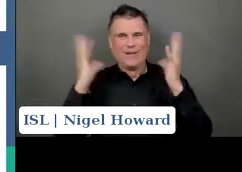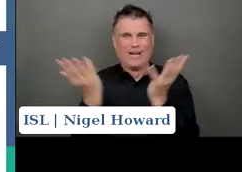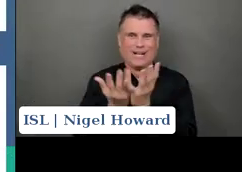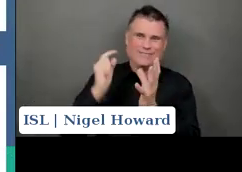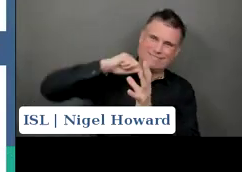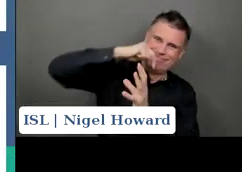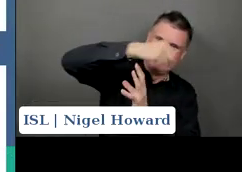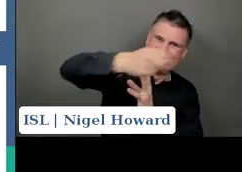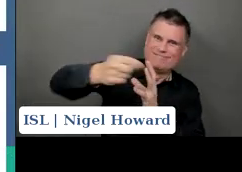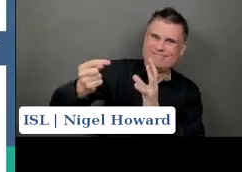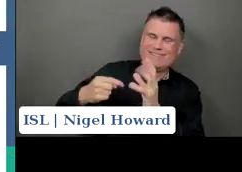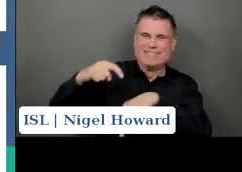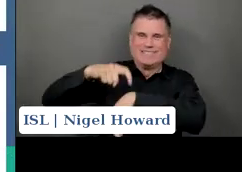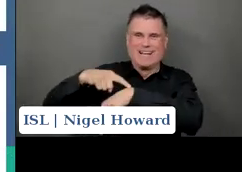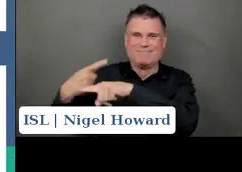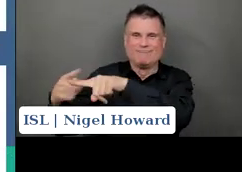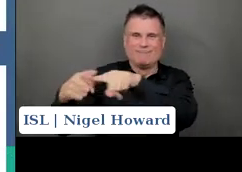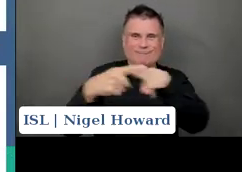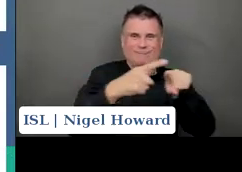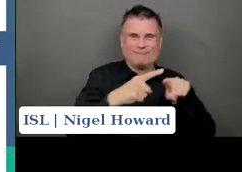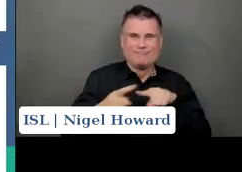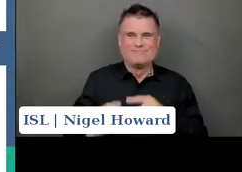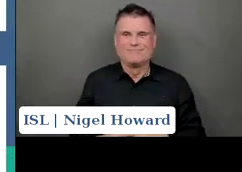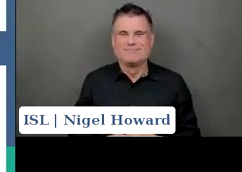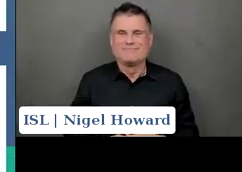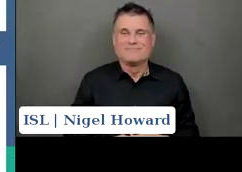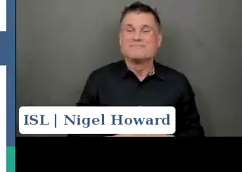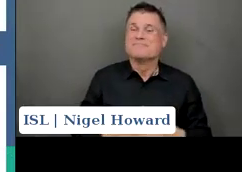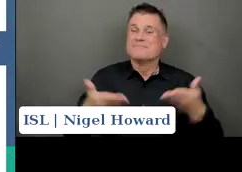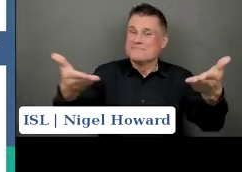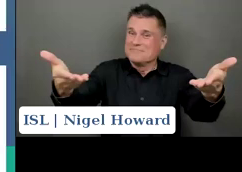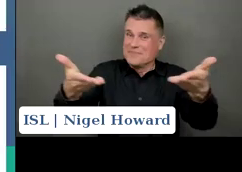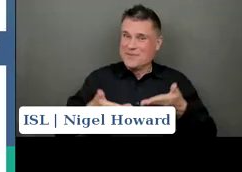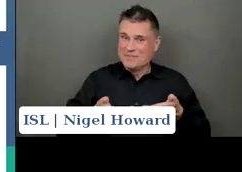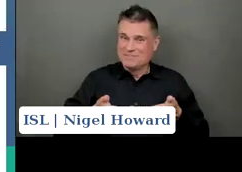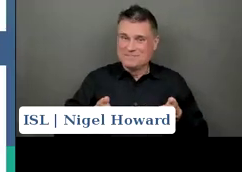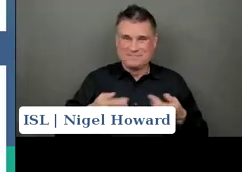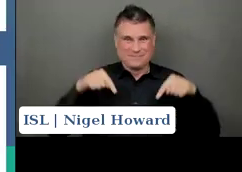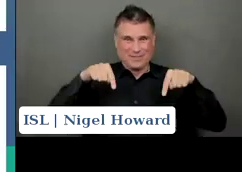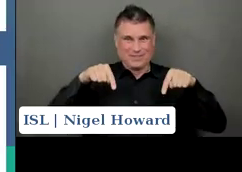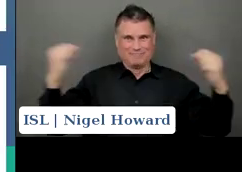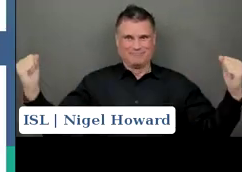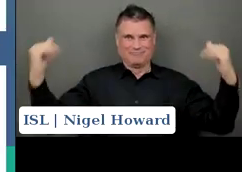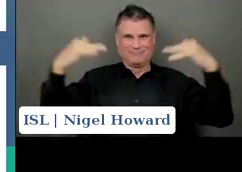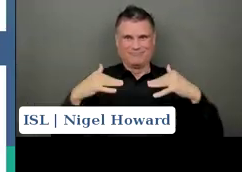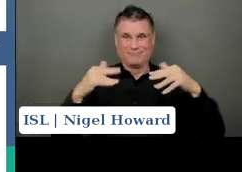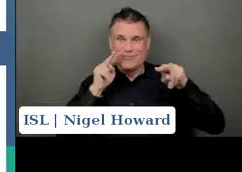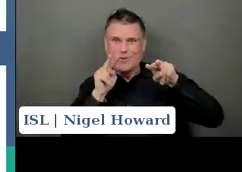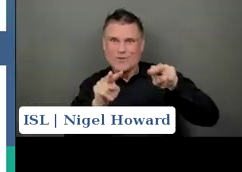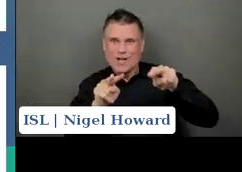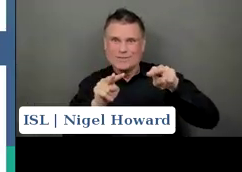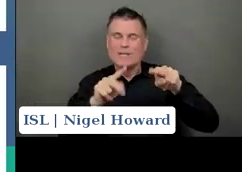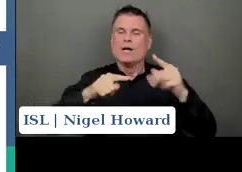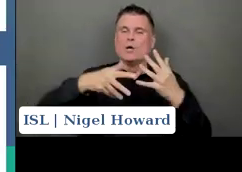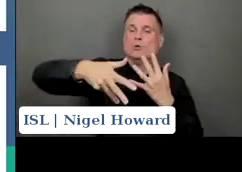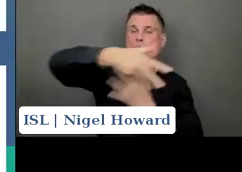today. And welcome to this webinar on social protection and inclusive care and